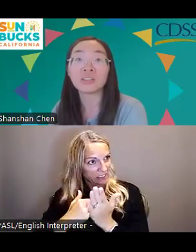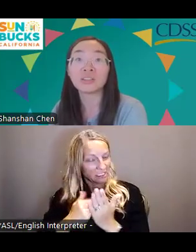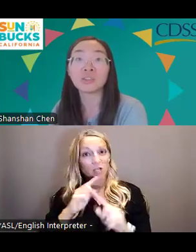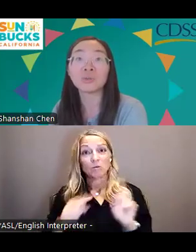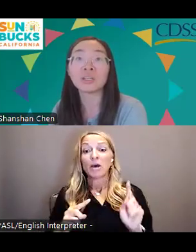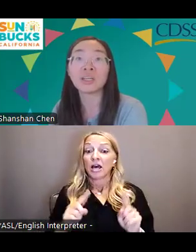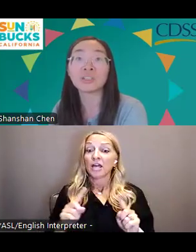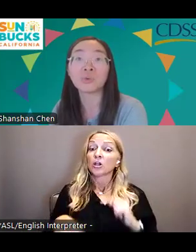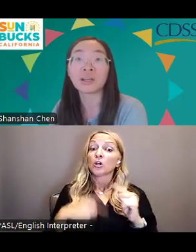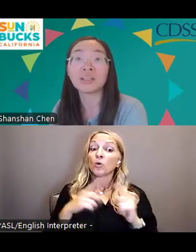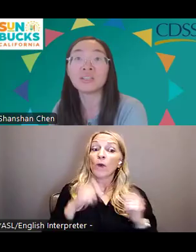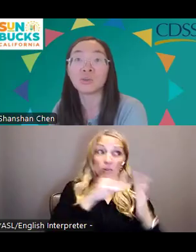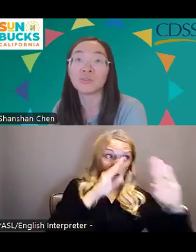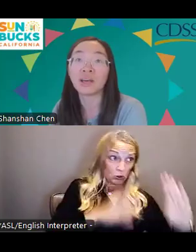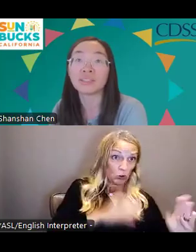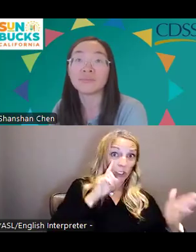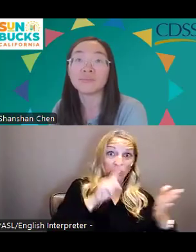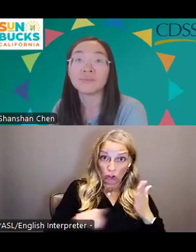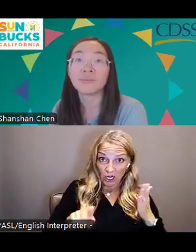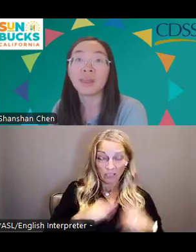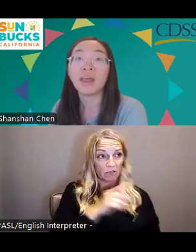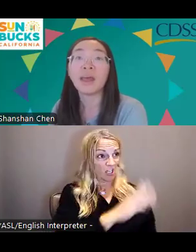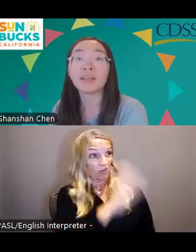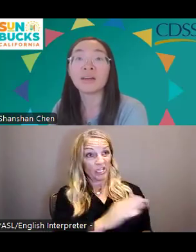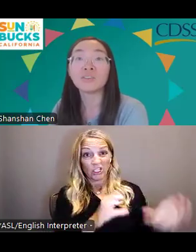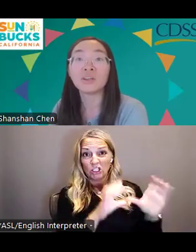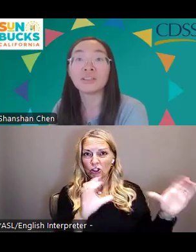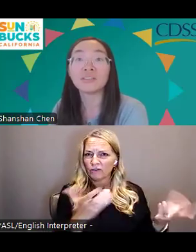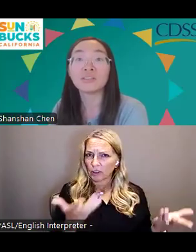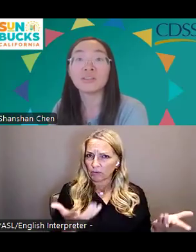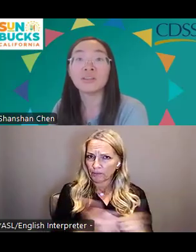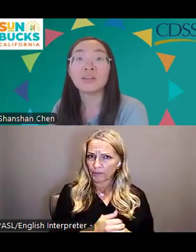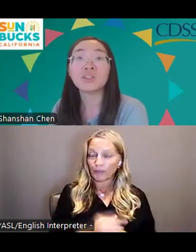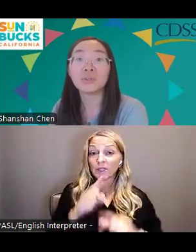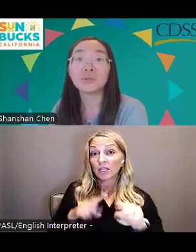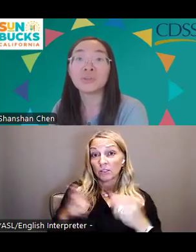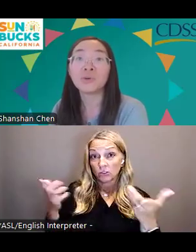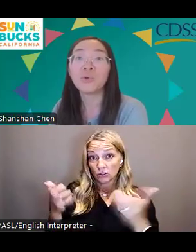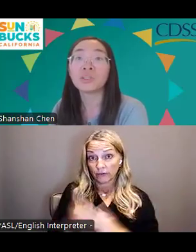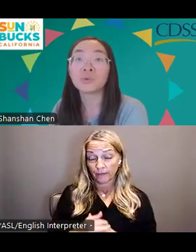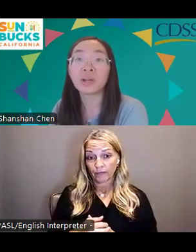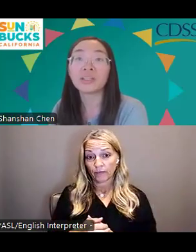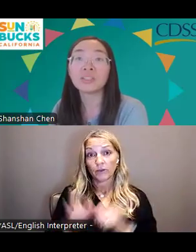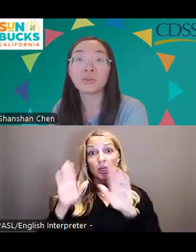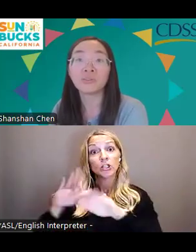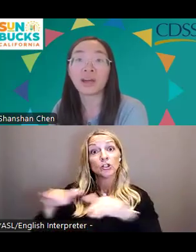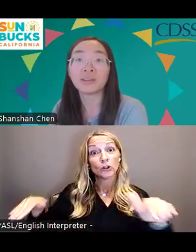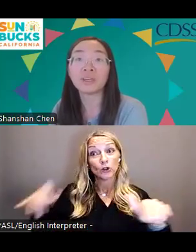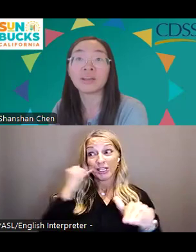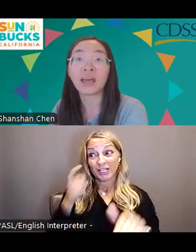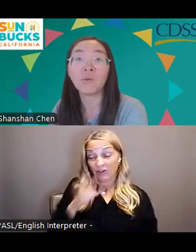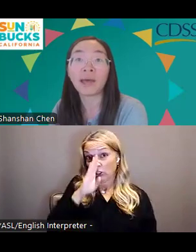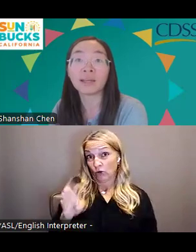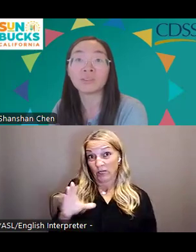is checked, the student is directly certified. And the answer is, children who are directly